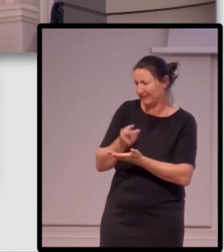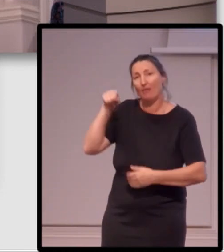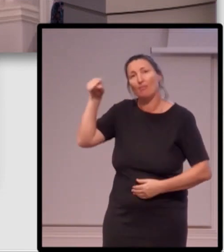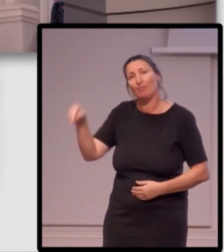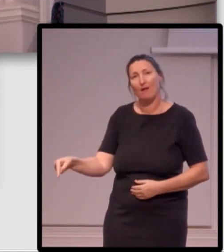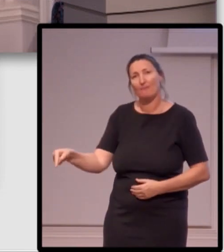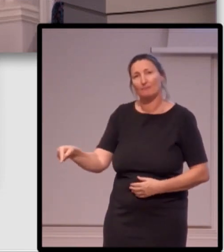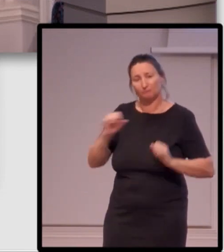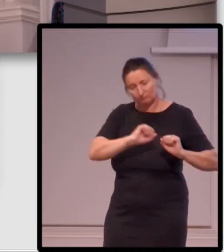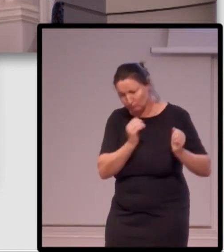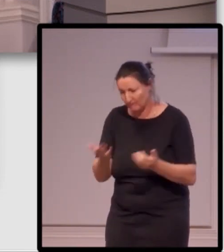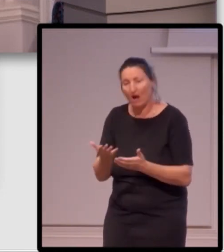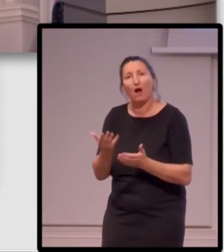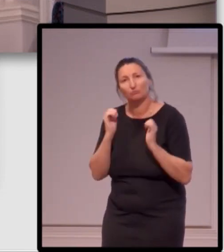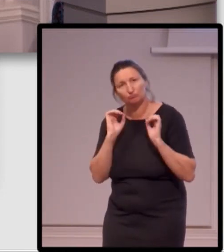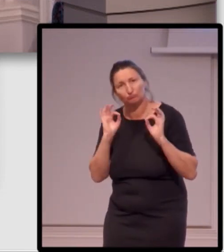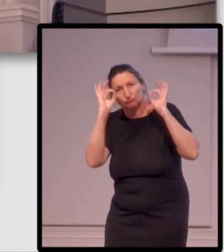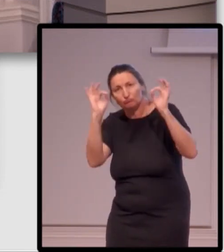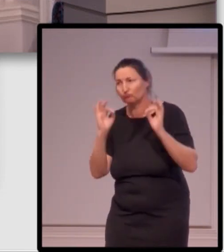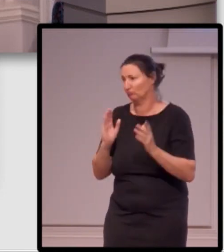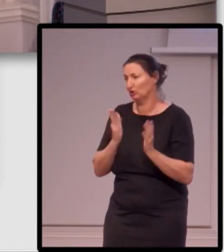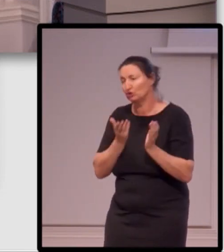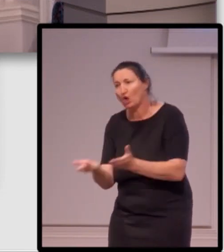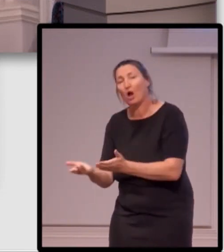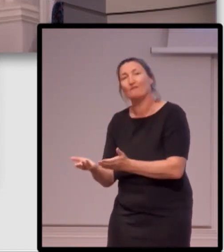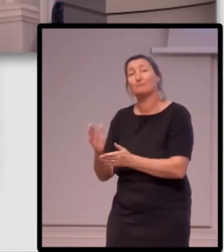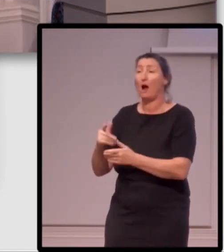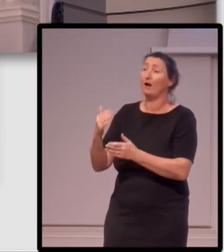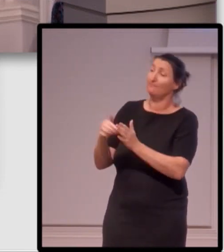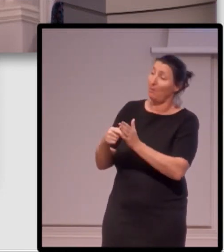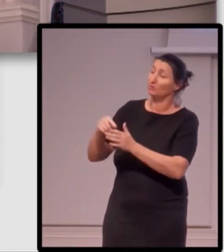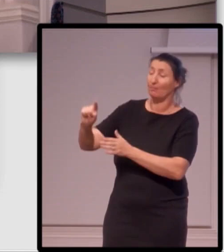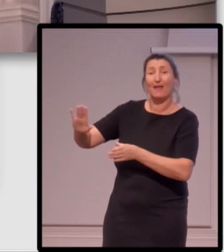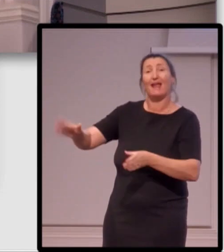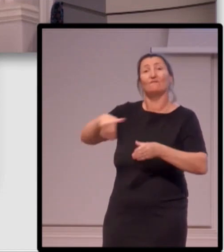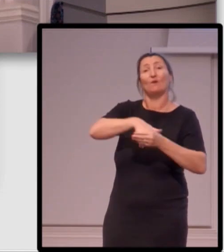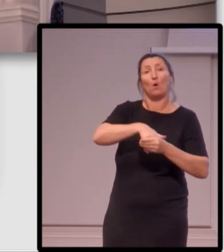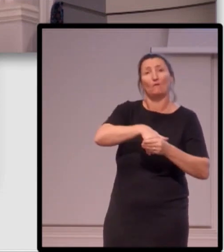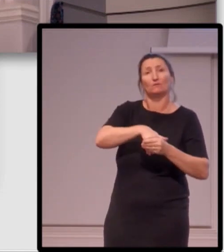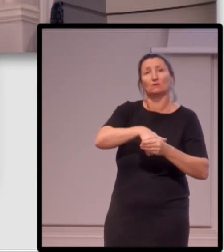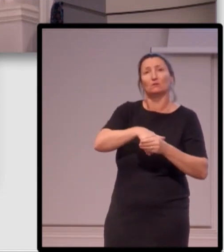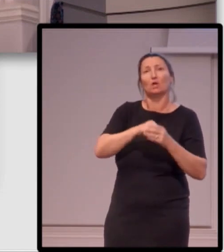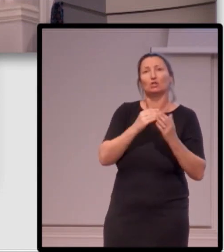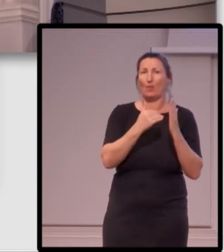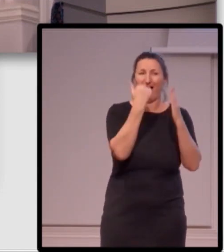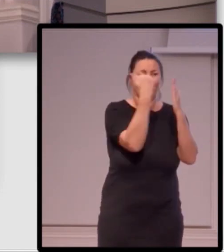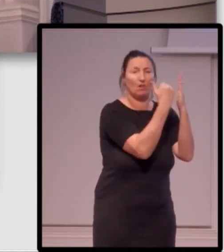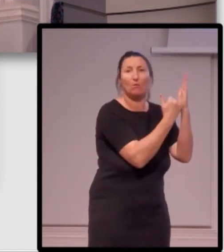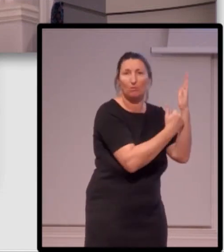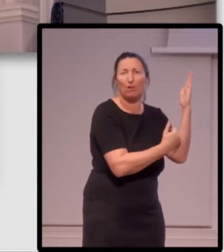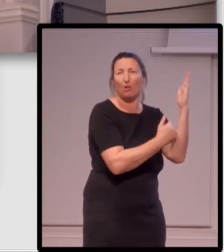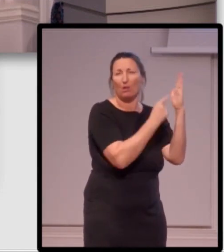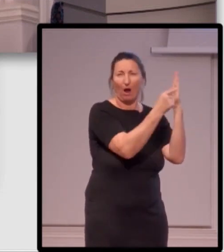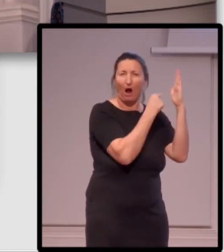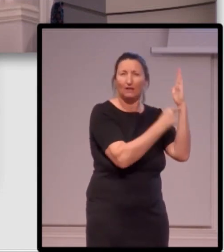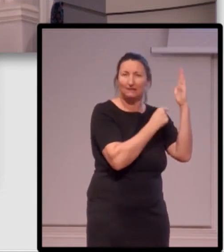best services, to promote their rights, but also to have their active participation. So there's 54 different articles which kind of then